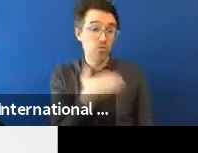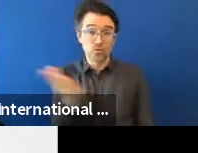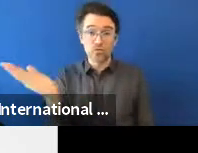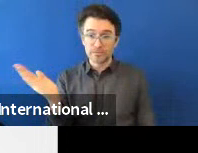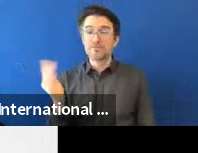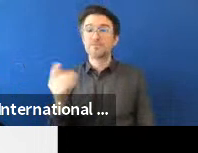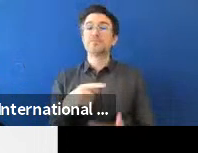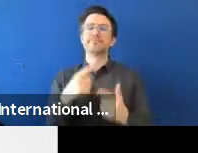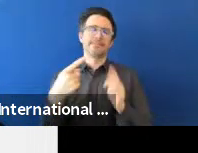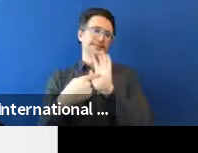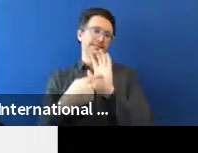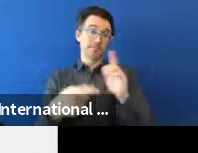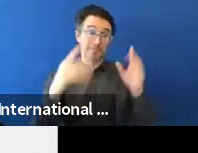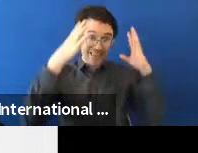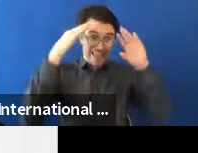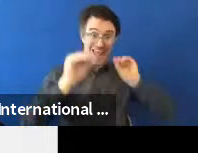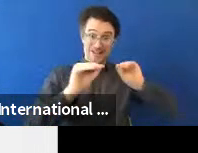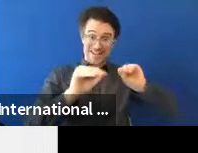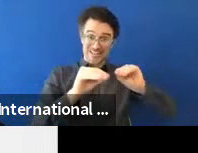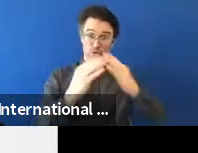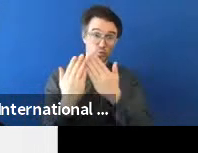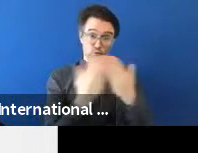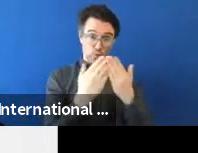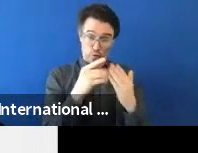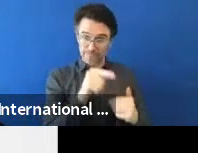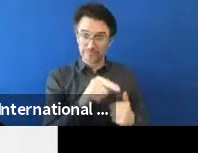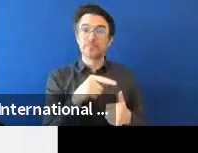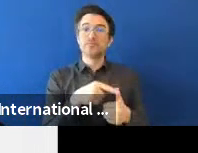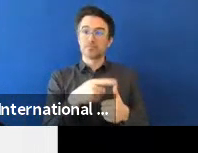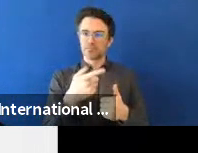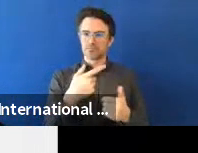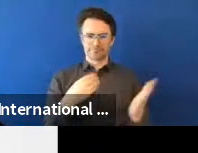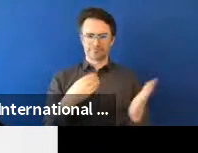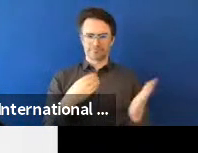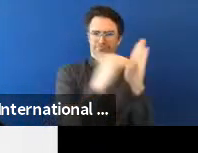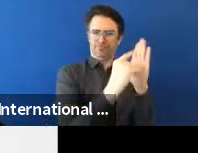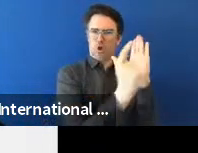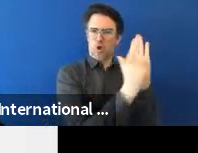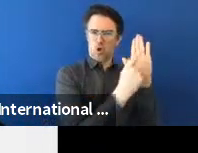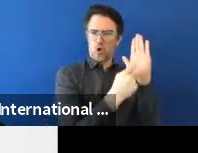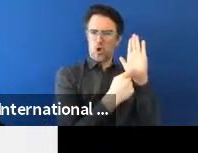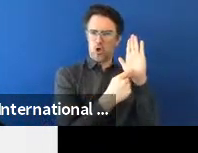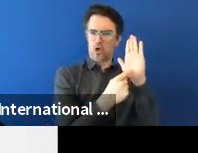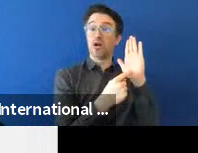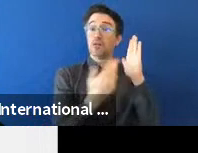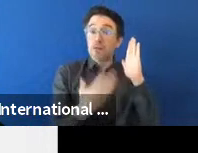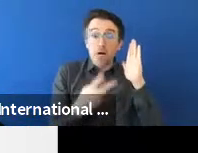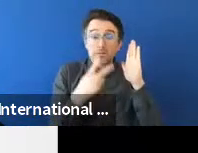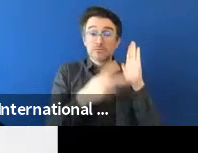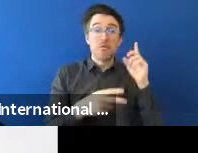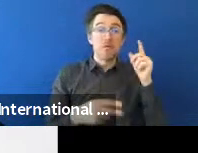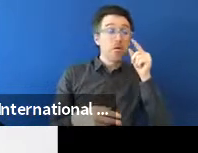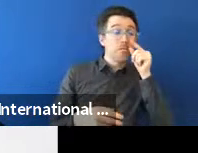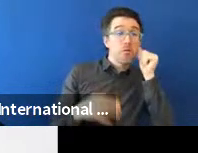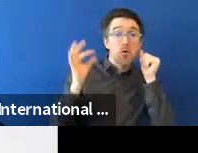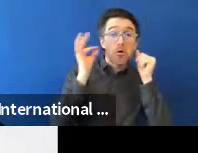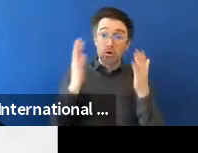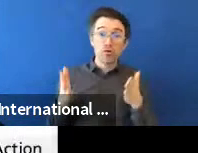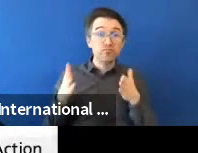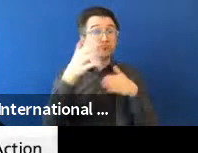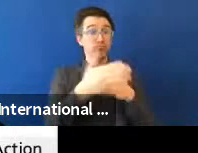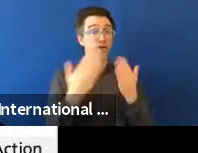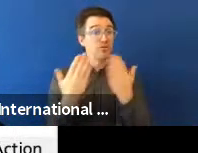highly educated women has increased significantly, with proportion already topping 50%. Next, please.